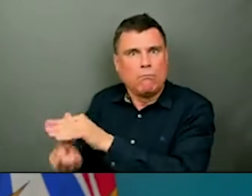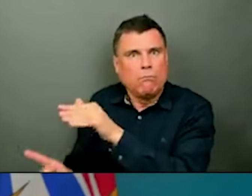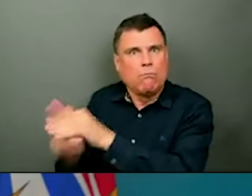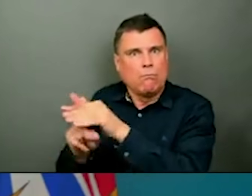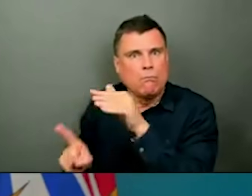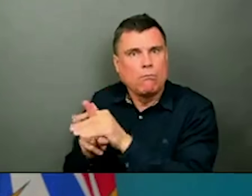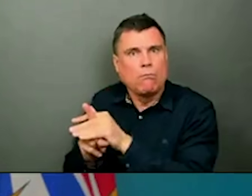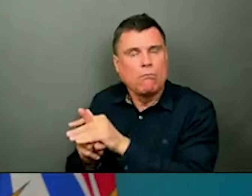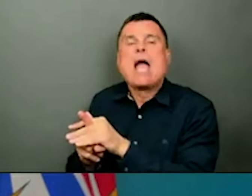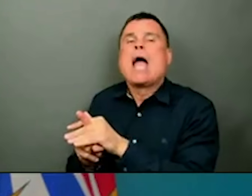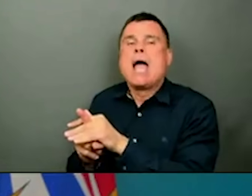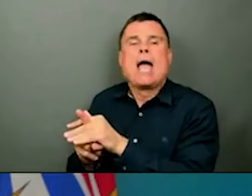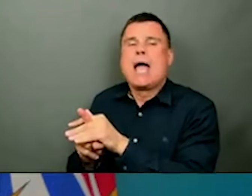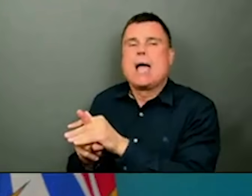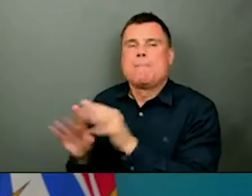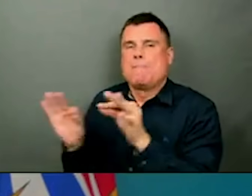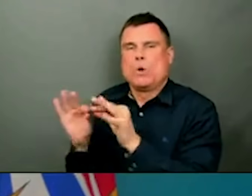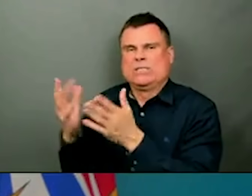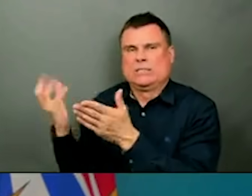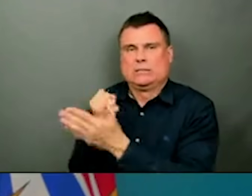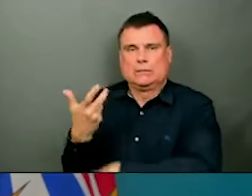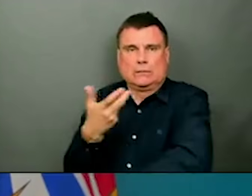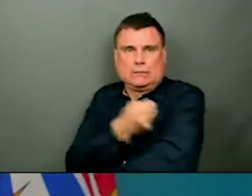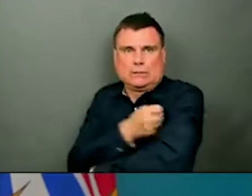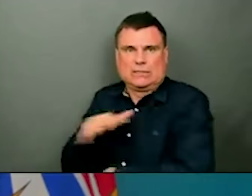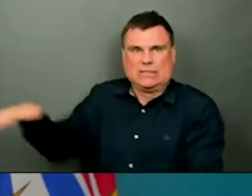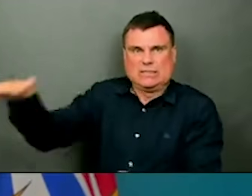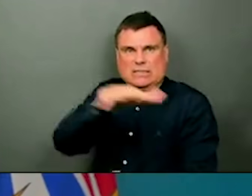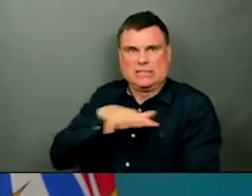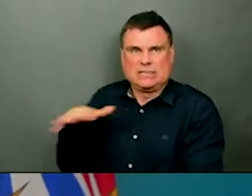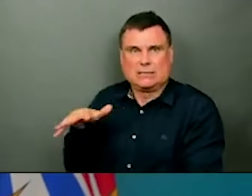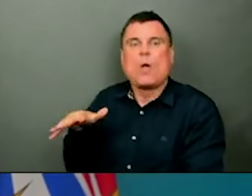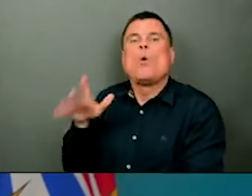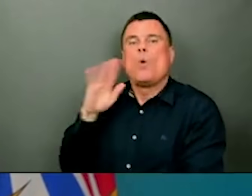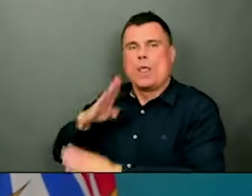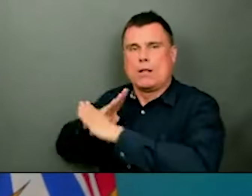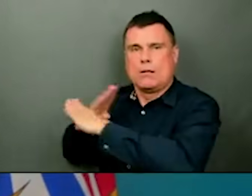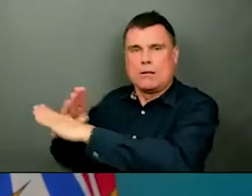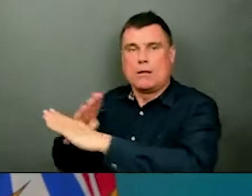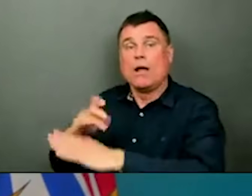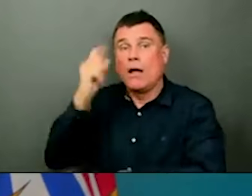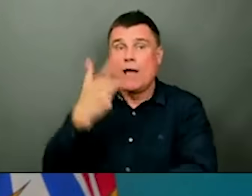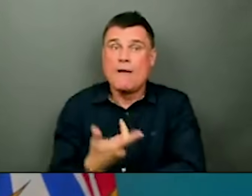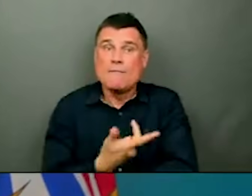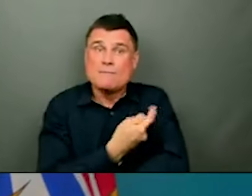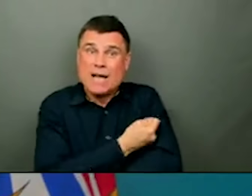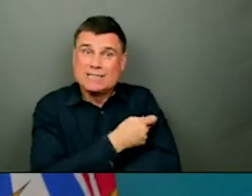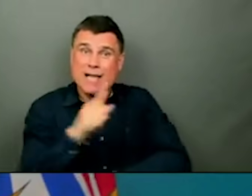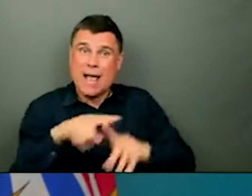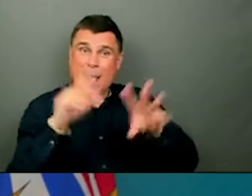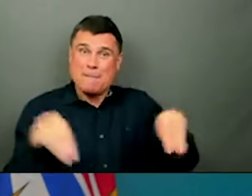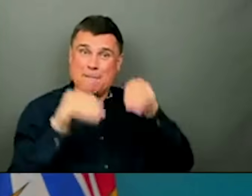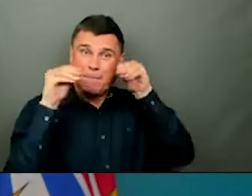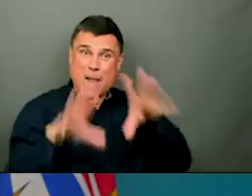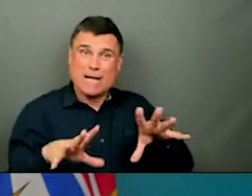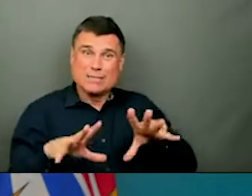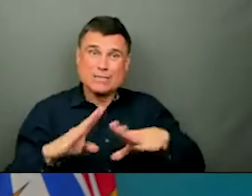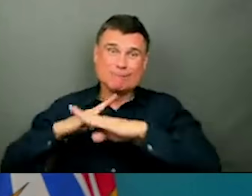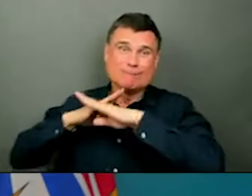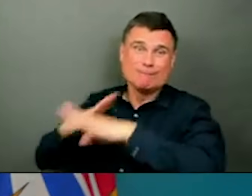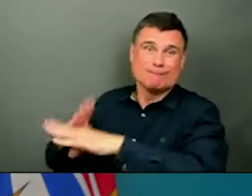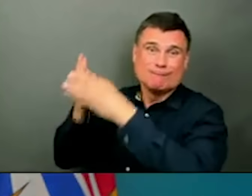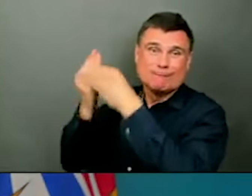ways that we can address that. It's not the only way, though, and we all have to continue to follow the guidance of public health, the